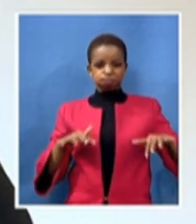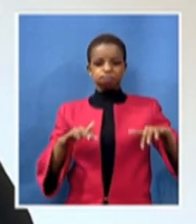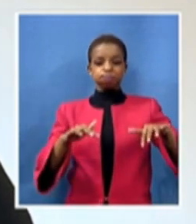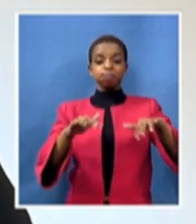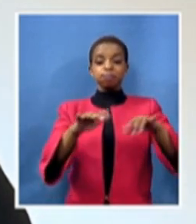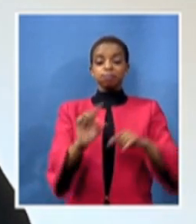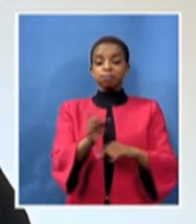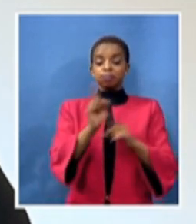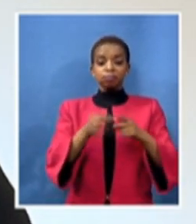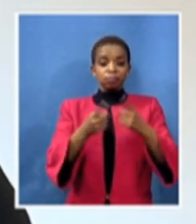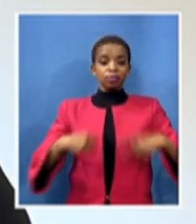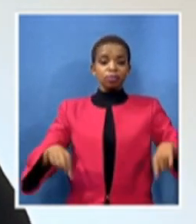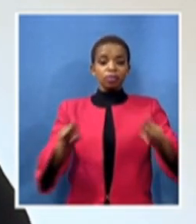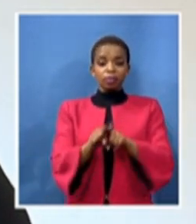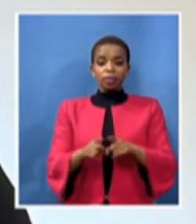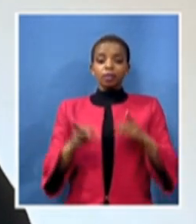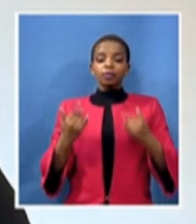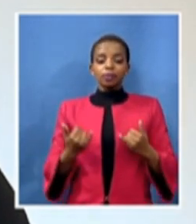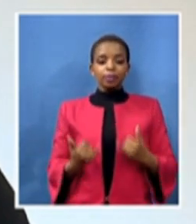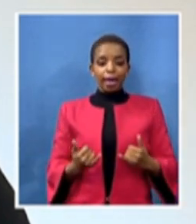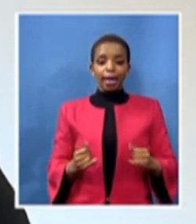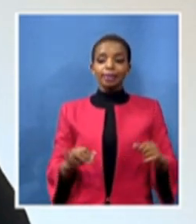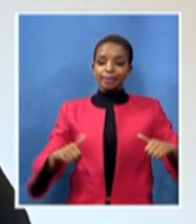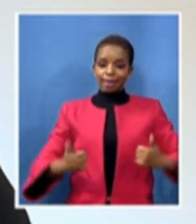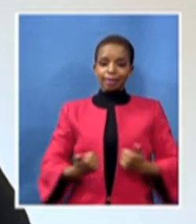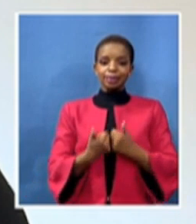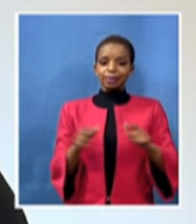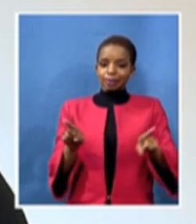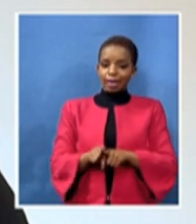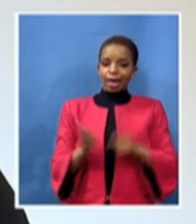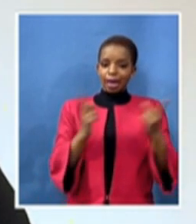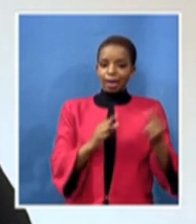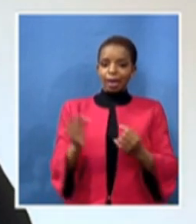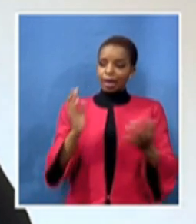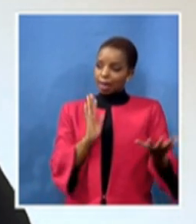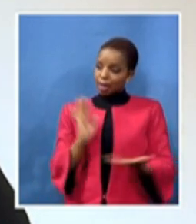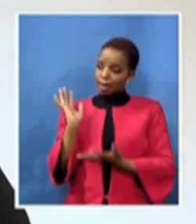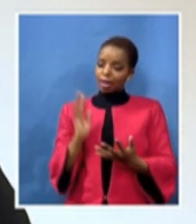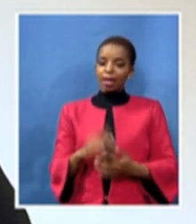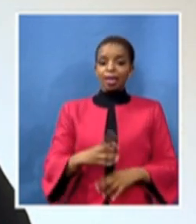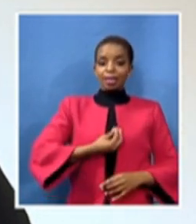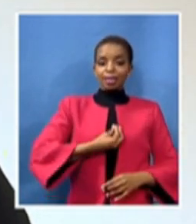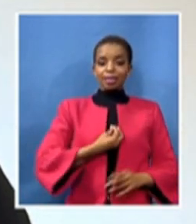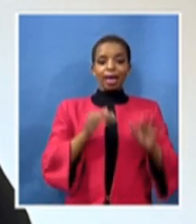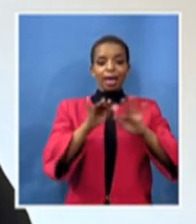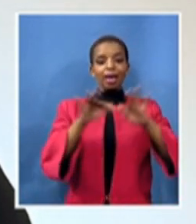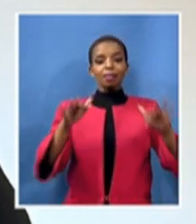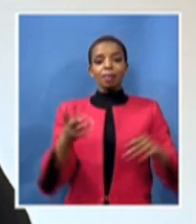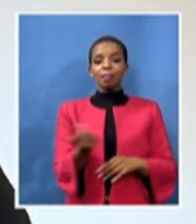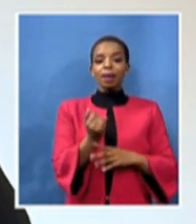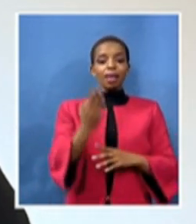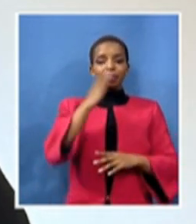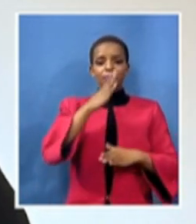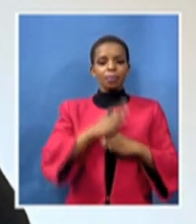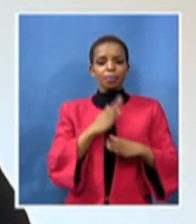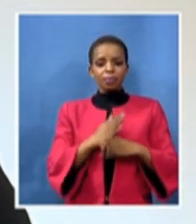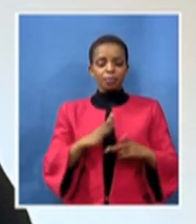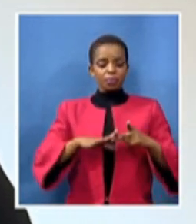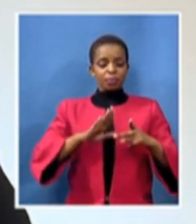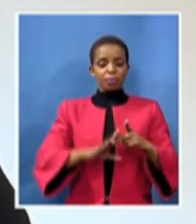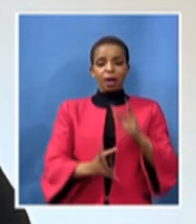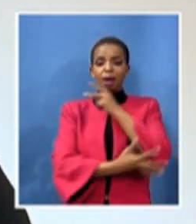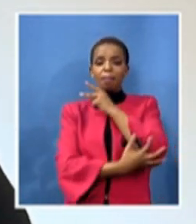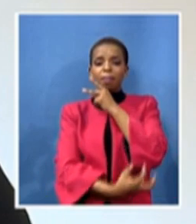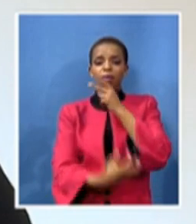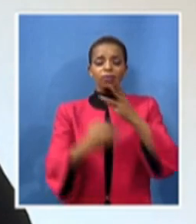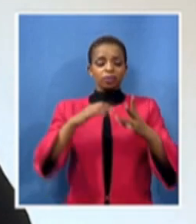challenges, besieging young people such as unemployment, poverty, exclusion at institutions of higher learning,